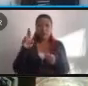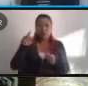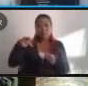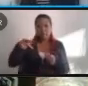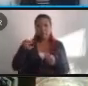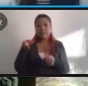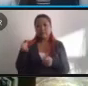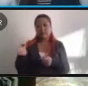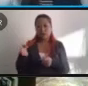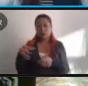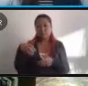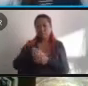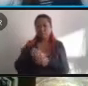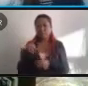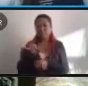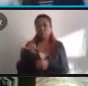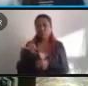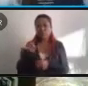there in